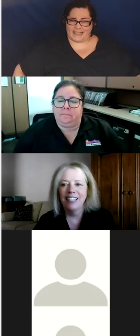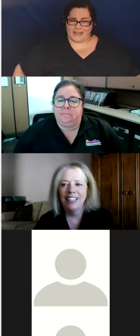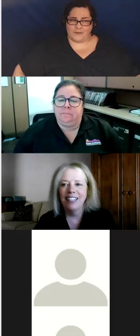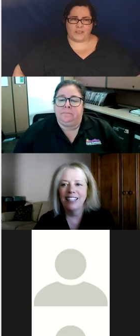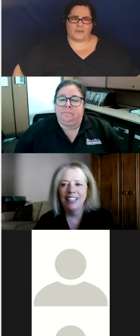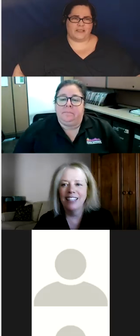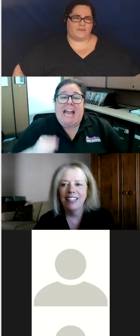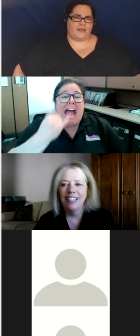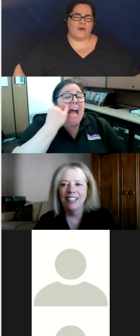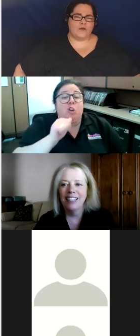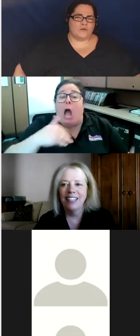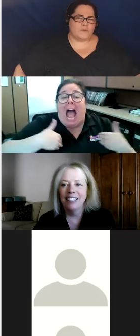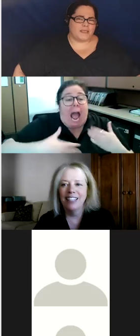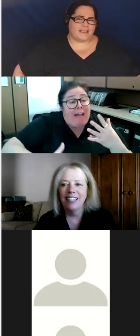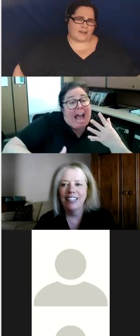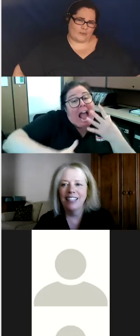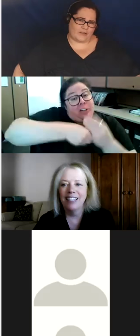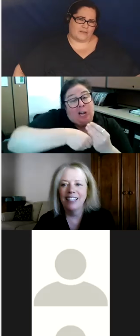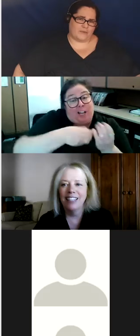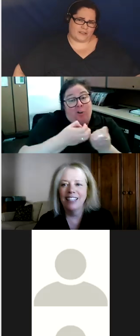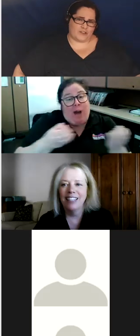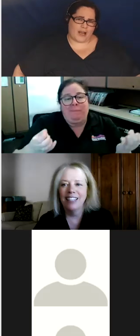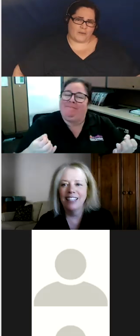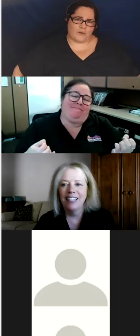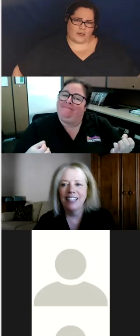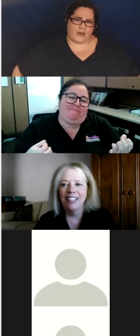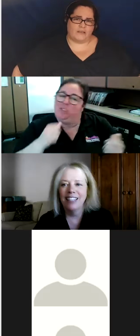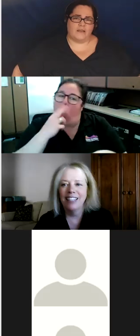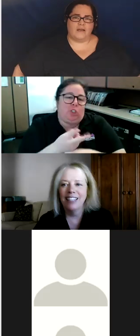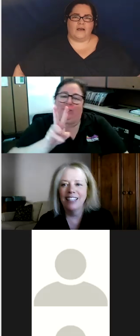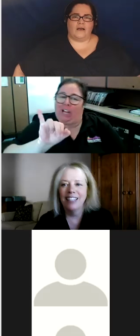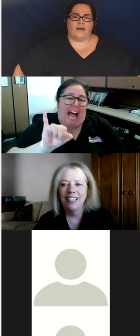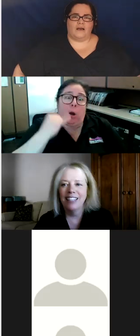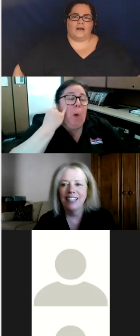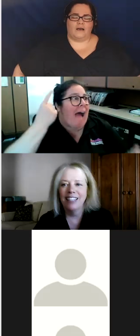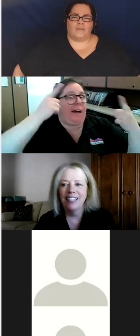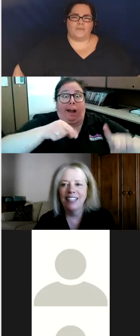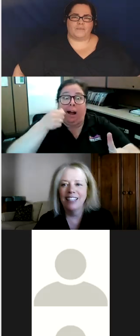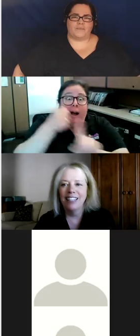and can't see everyone to identify who's speaking and help the person track what's going on.